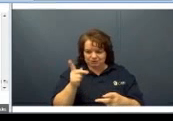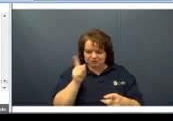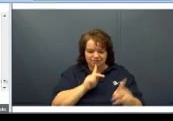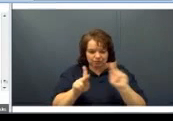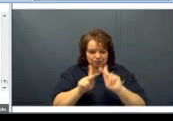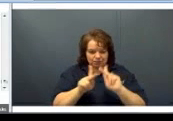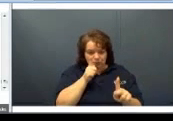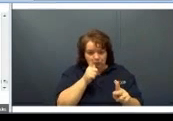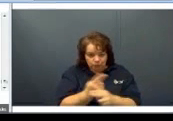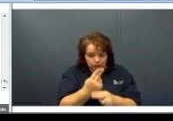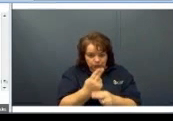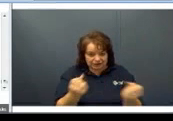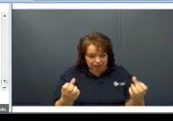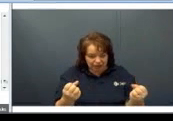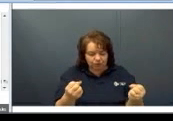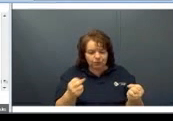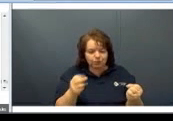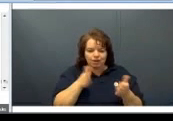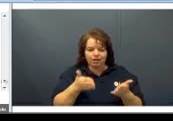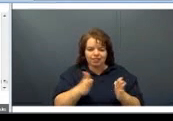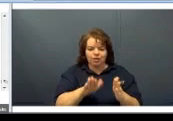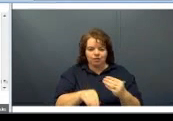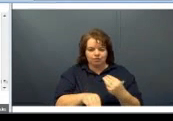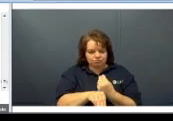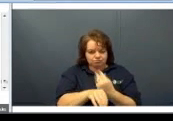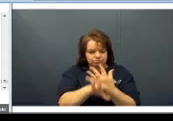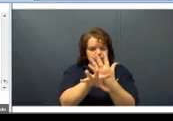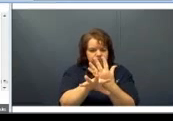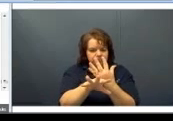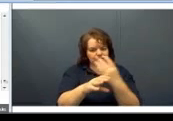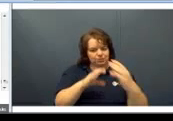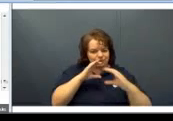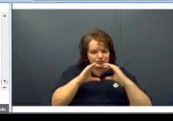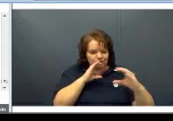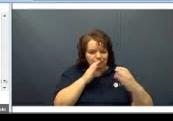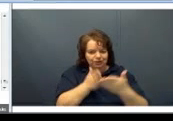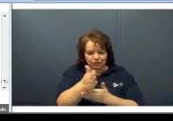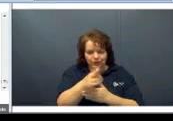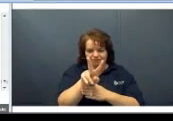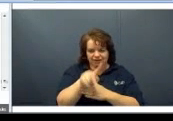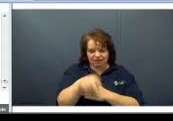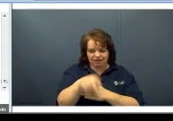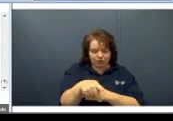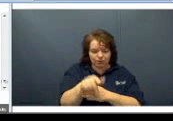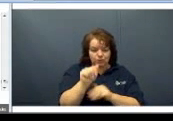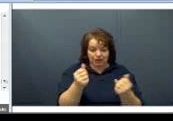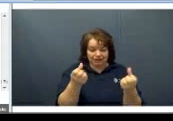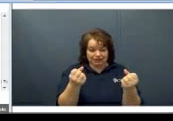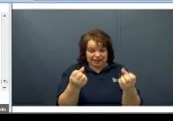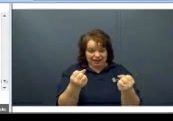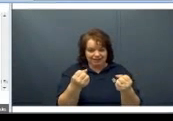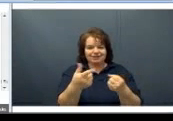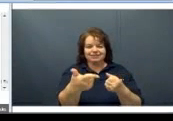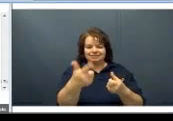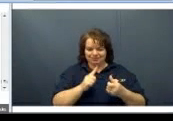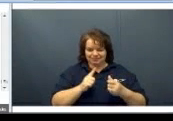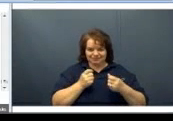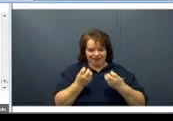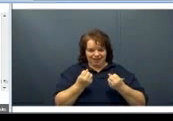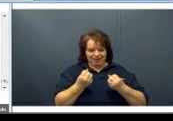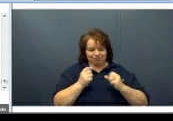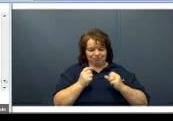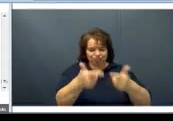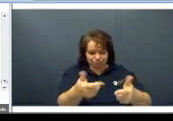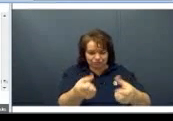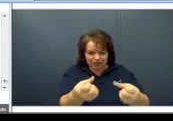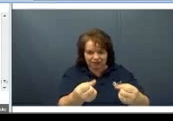for those who are signers, deaf people that use sign language. Video allows point-to-point communication through a video phone,